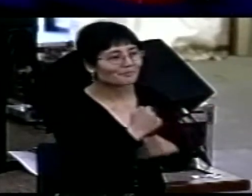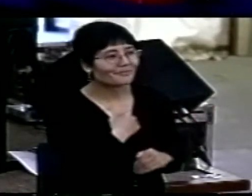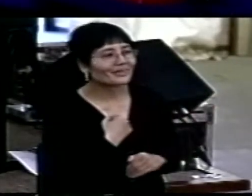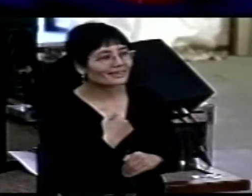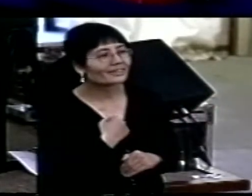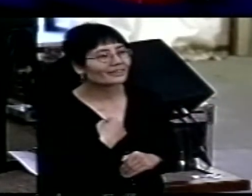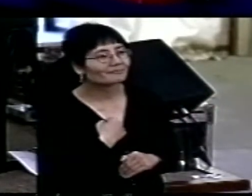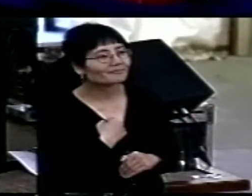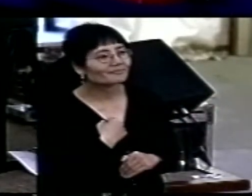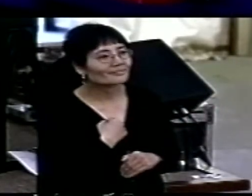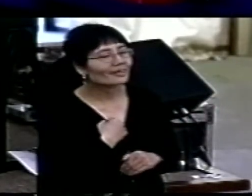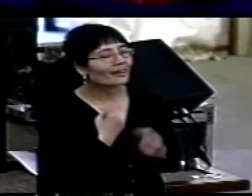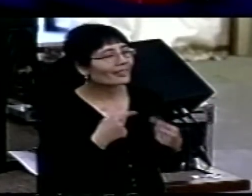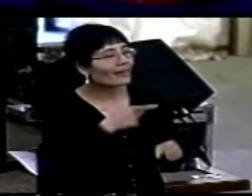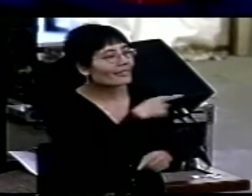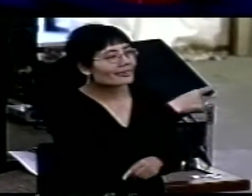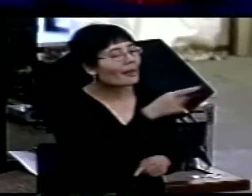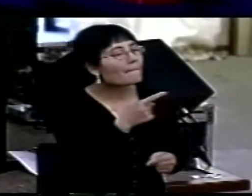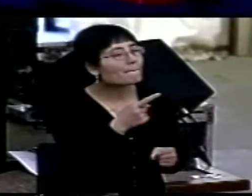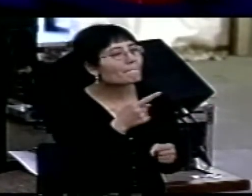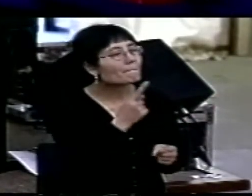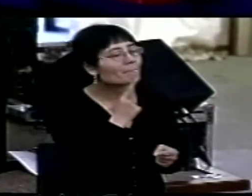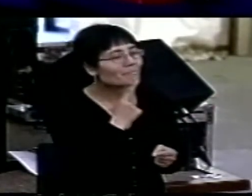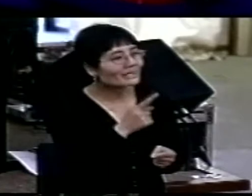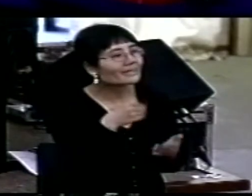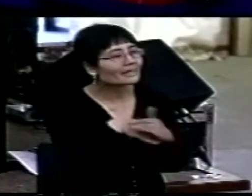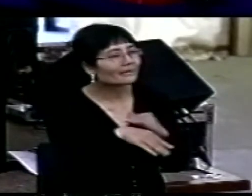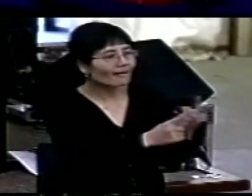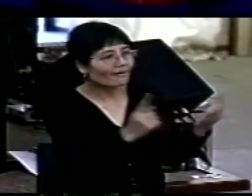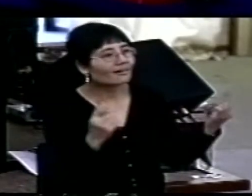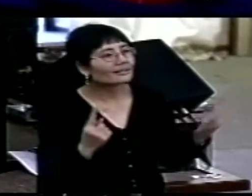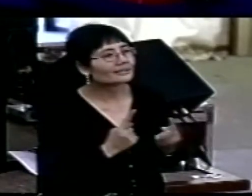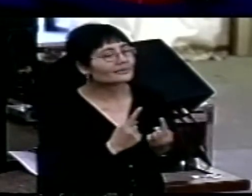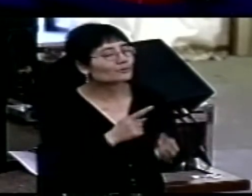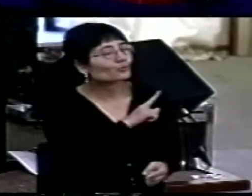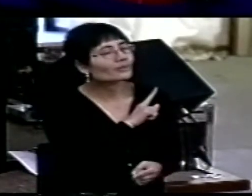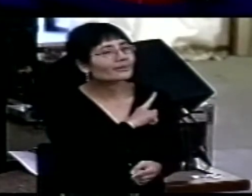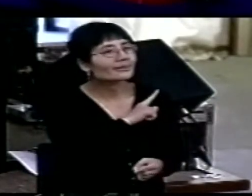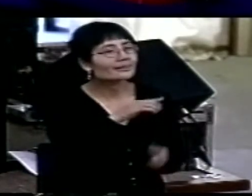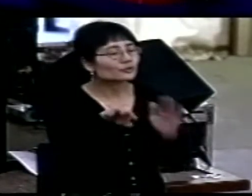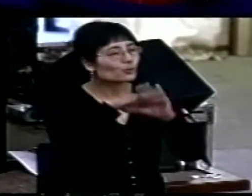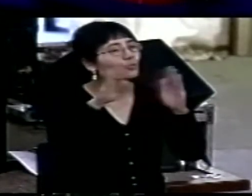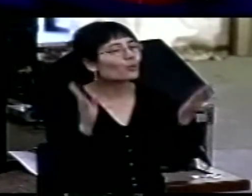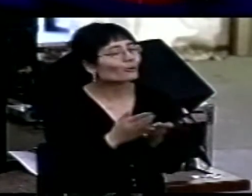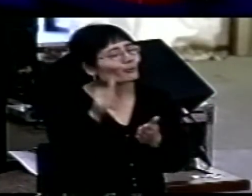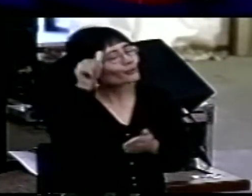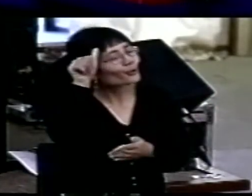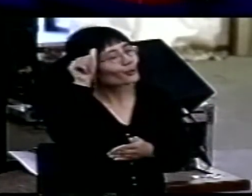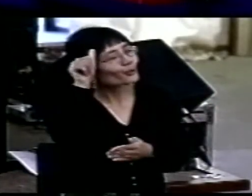May they also be in us, so that the world may believe that you have sent me.